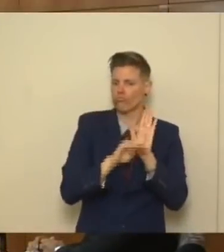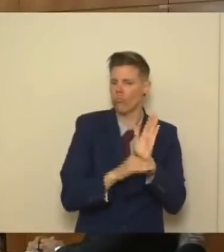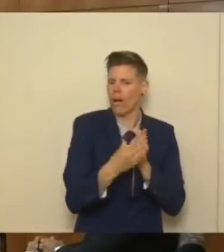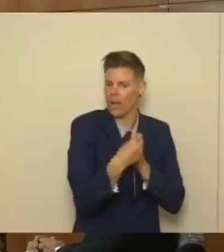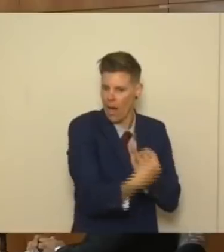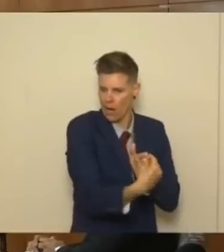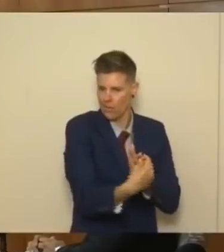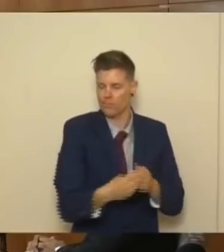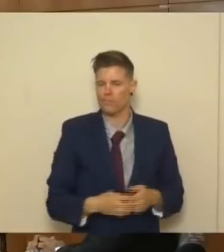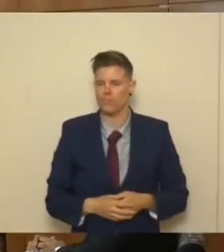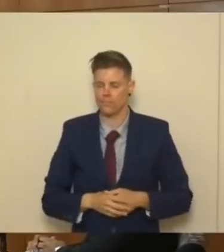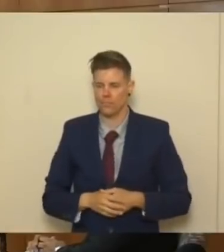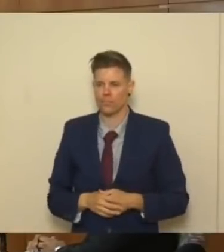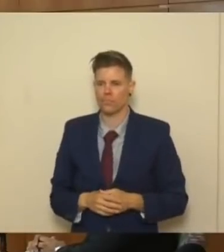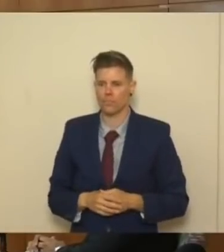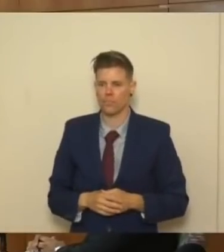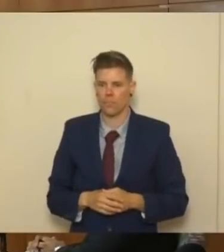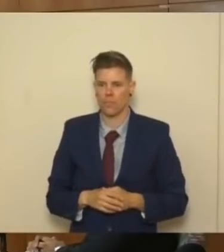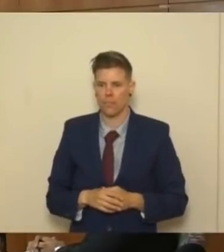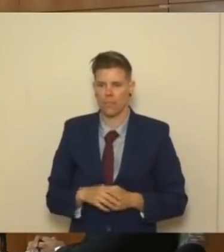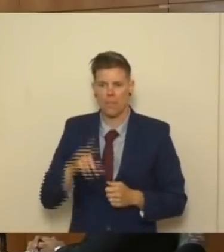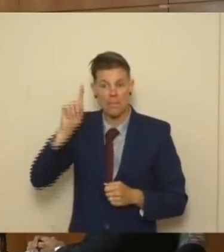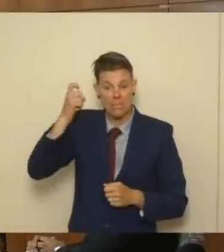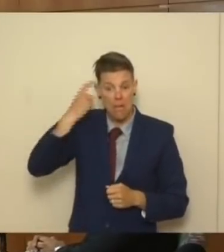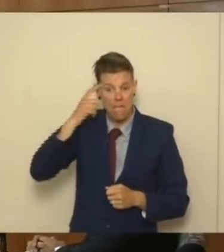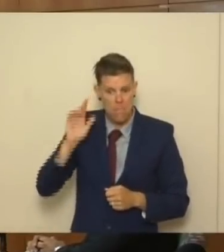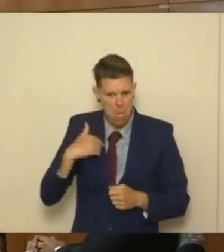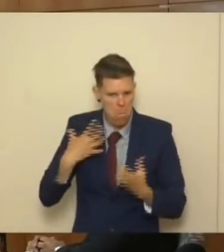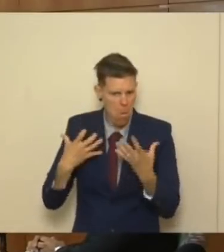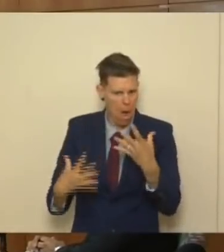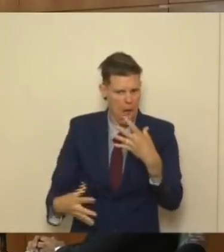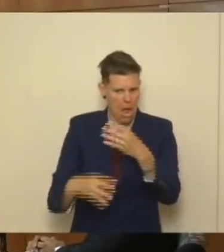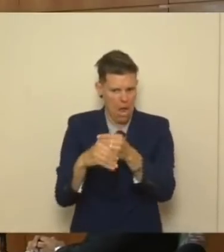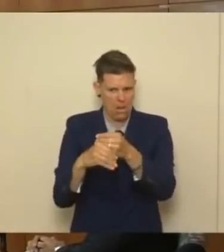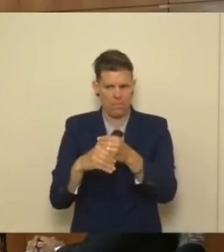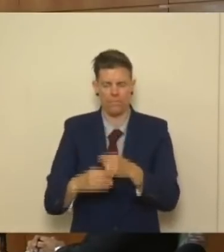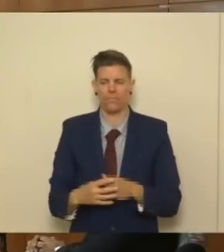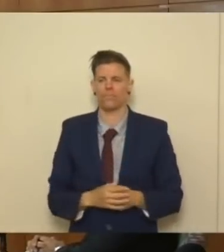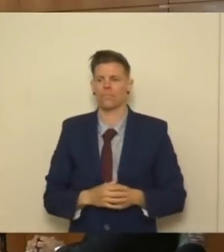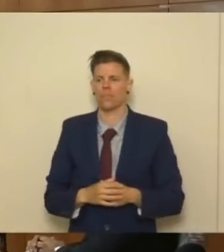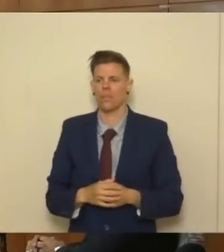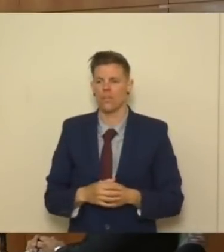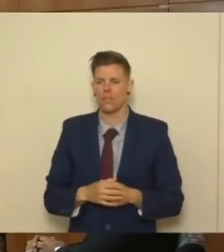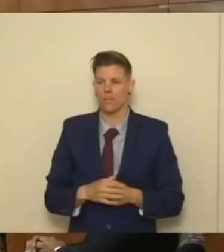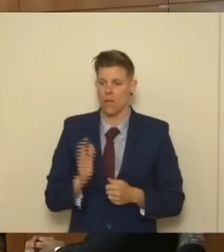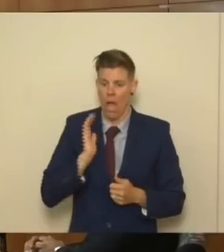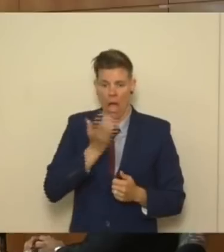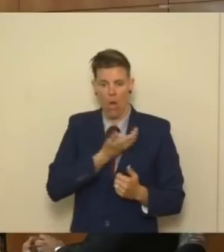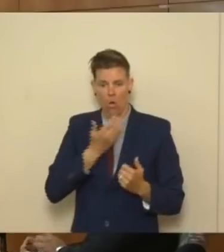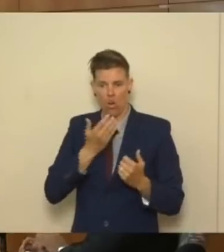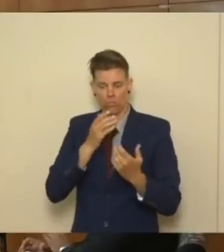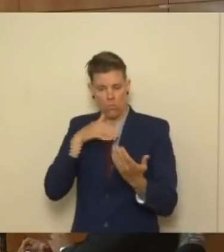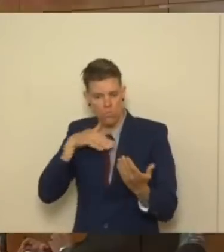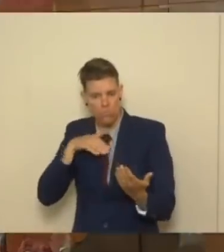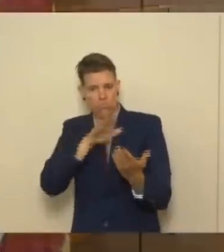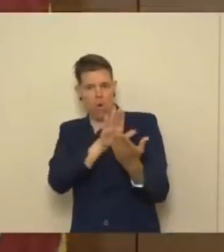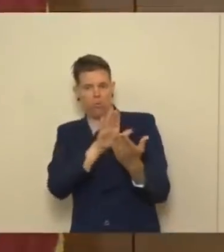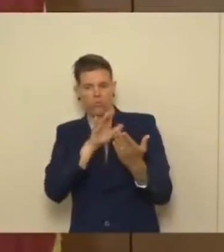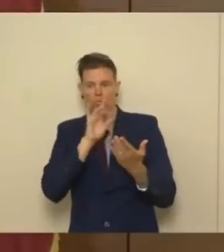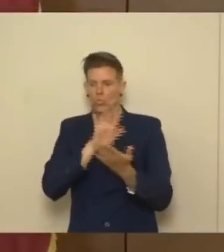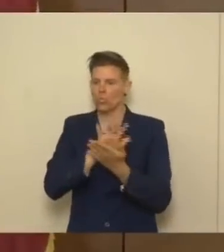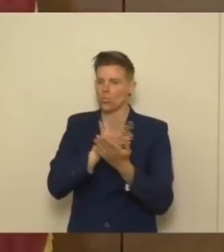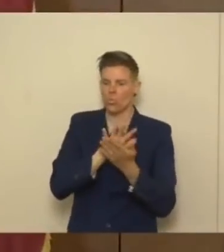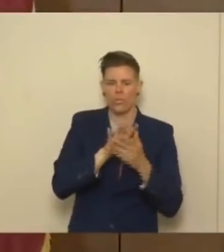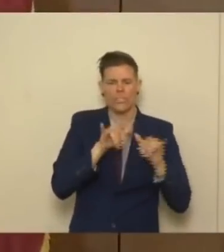Thank you, Doctor. I appreciate that. I'm going to add this, that we're going to treat schools like we do any opening entity. So if you have an outbreak